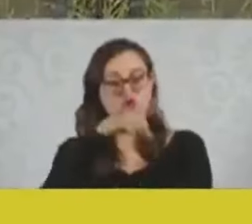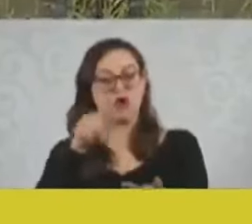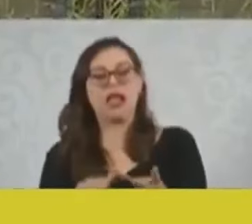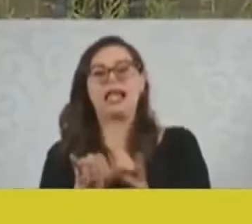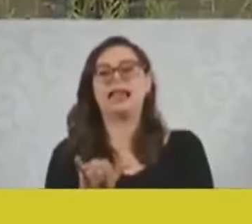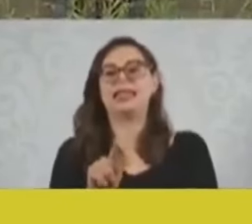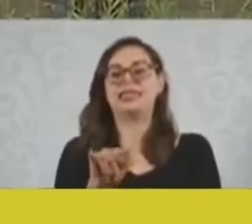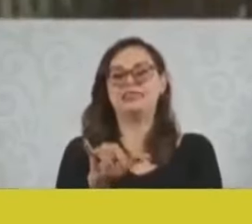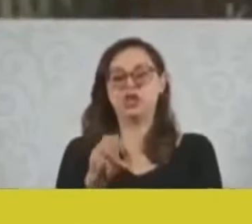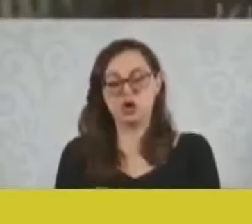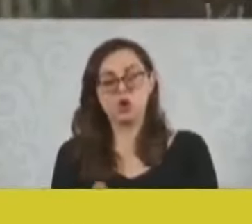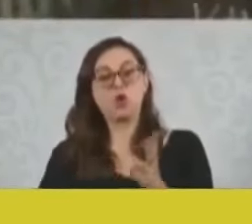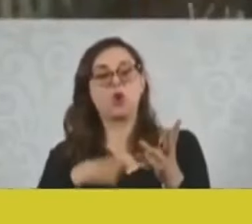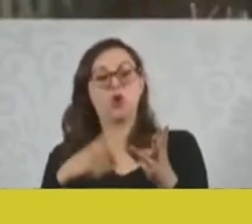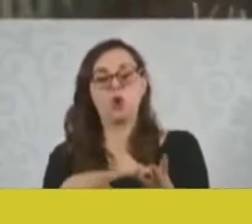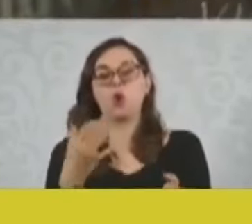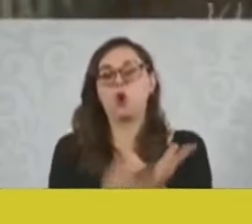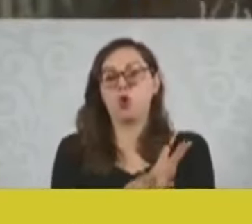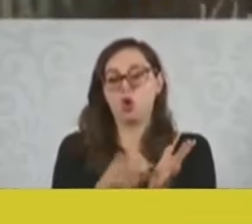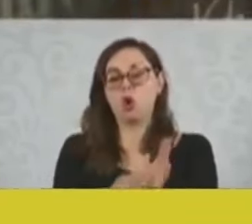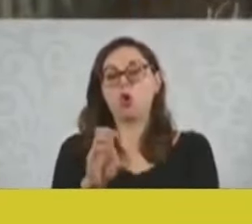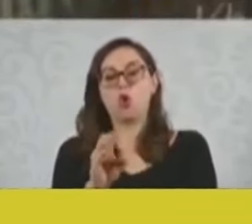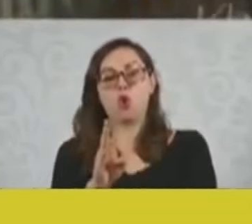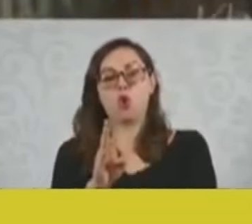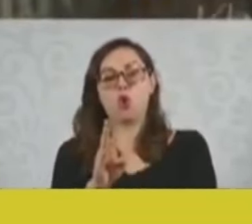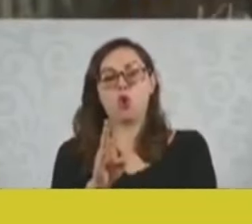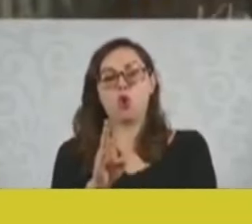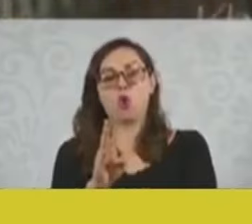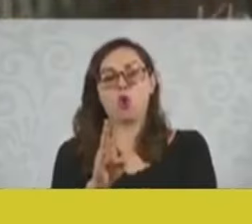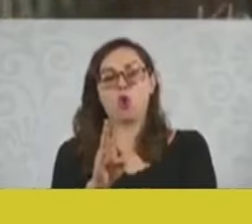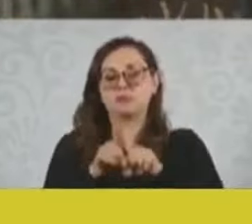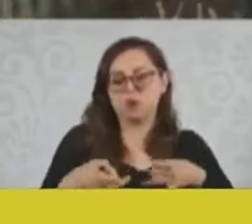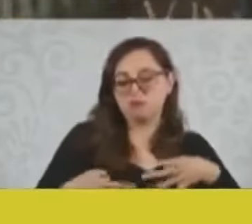increasing solar generation, production of lithium,